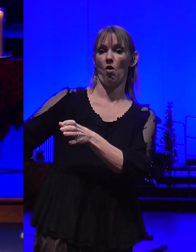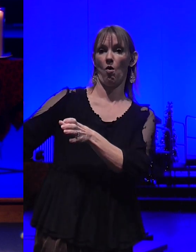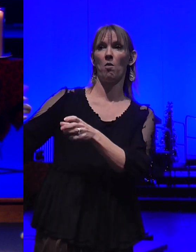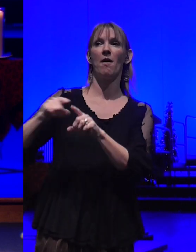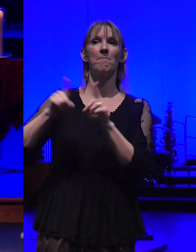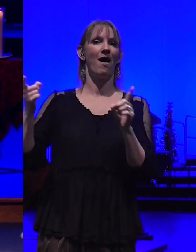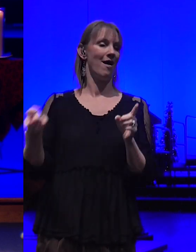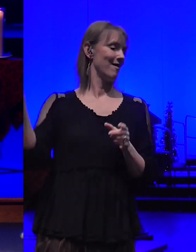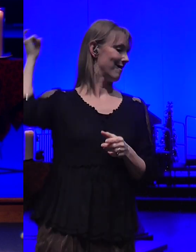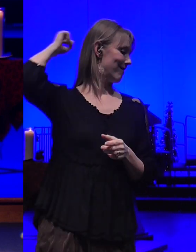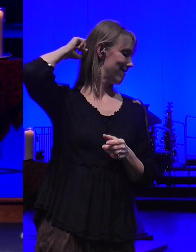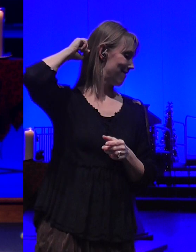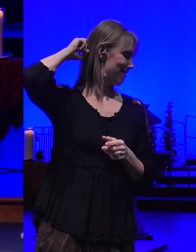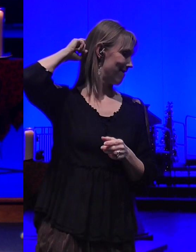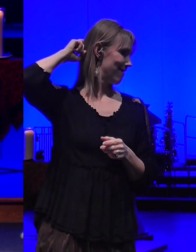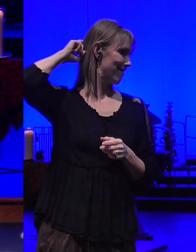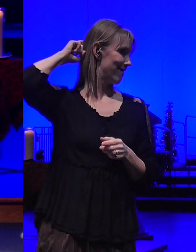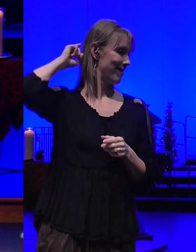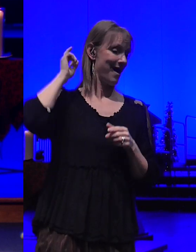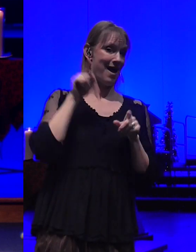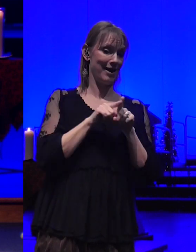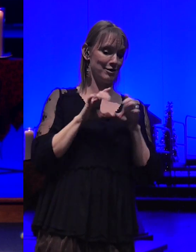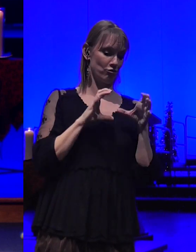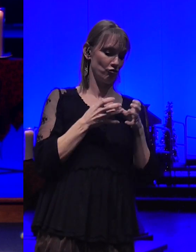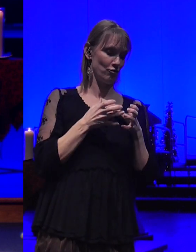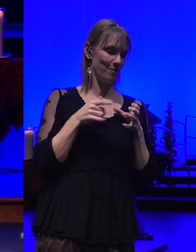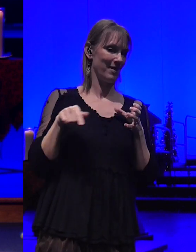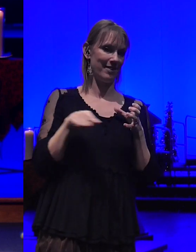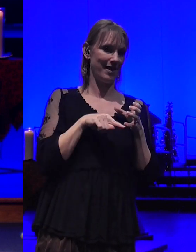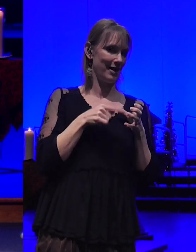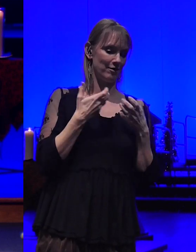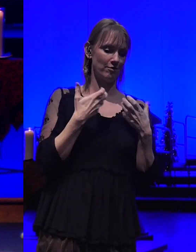at a subconscious level, collectively, they don't want anything to